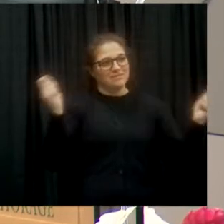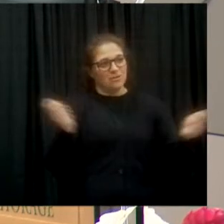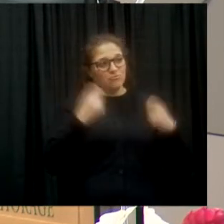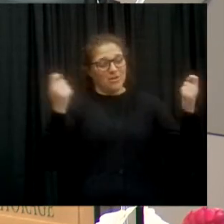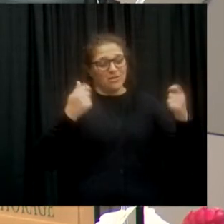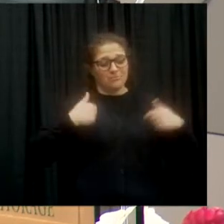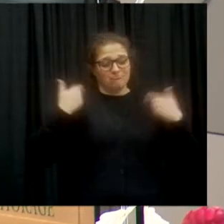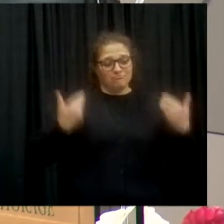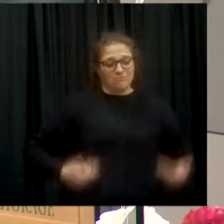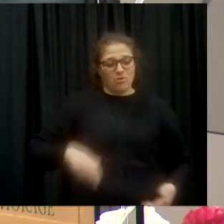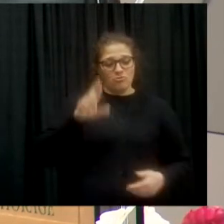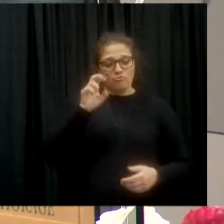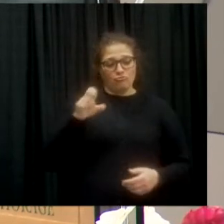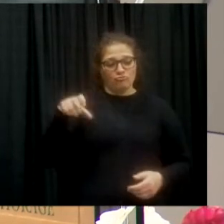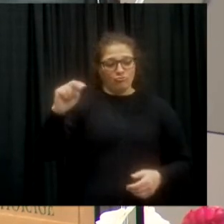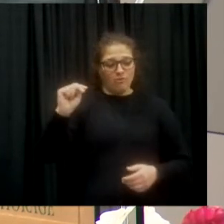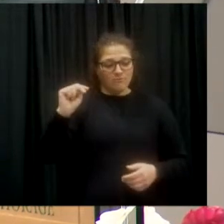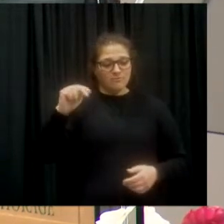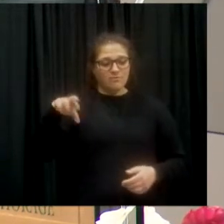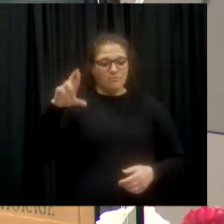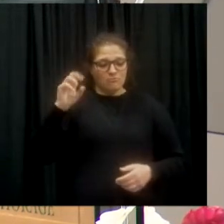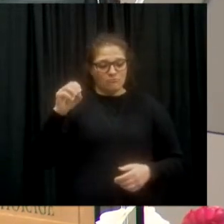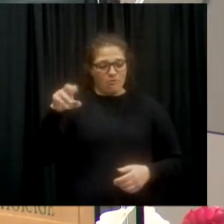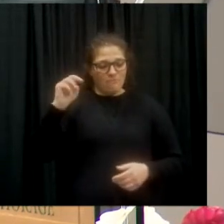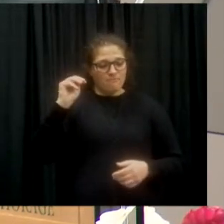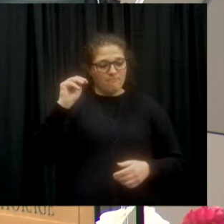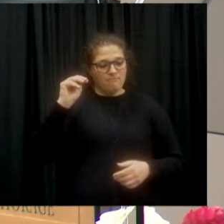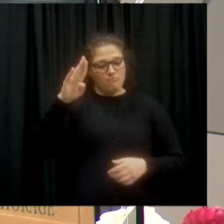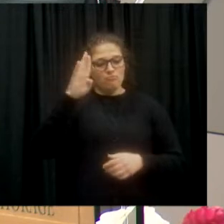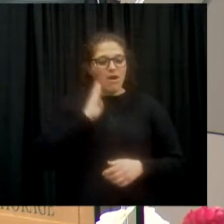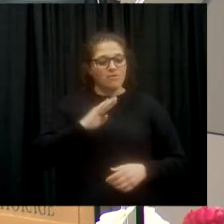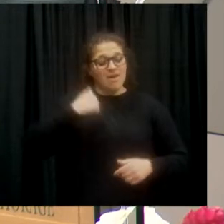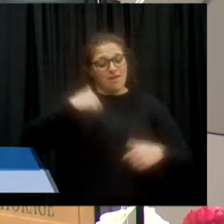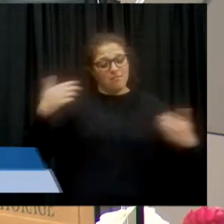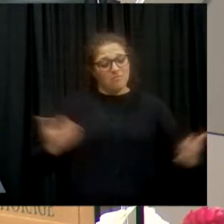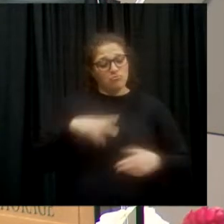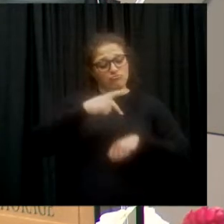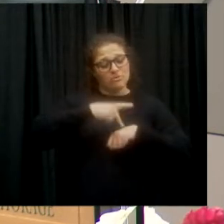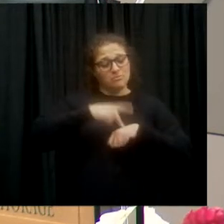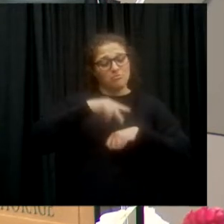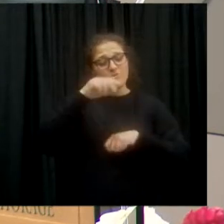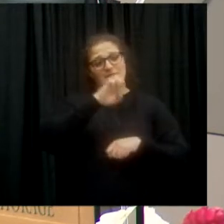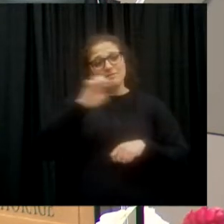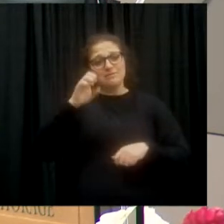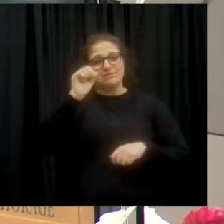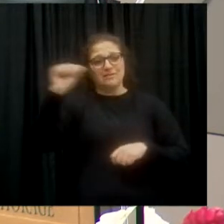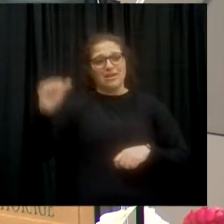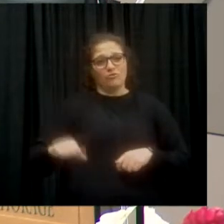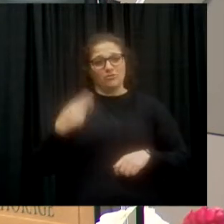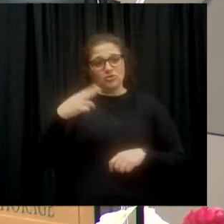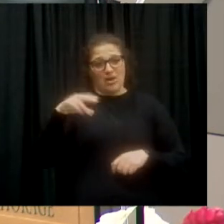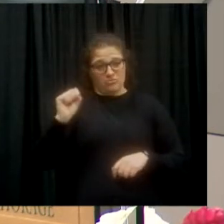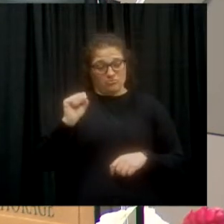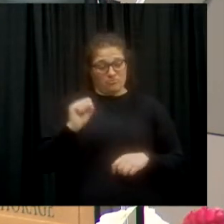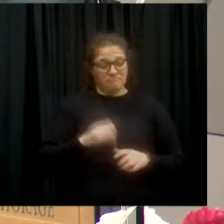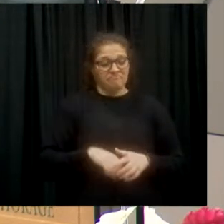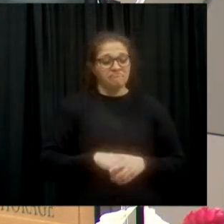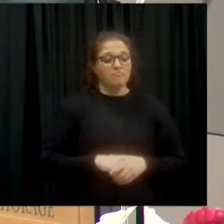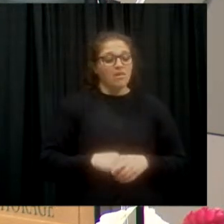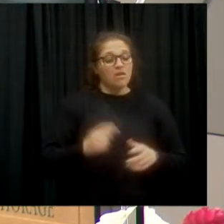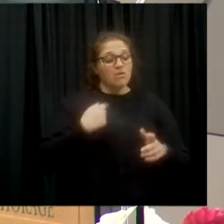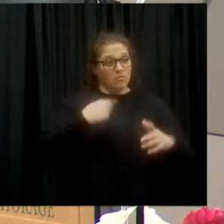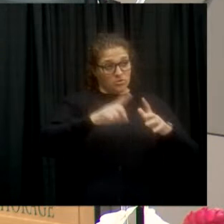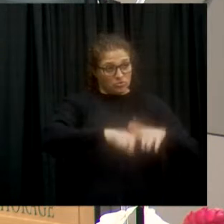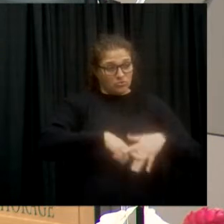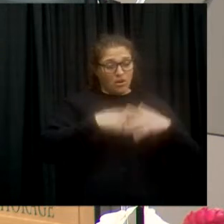your MC for the night, and I am the proud principal of the Bettye Davis East Anchorage High School. Before we begin, I would like